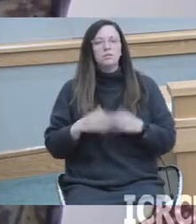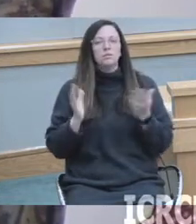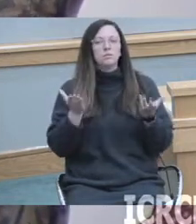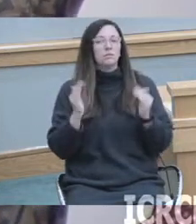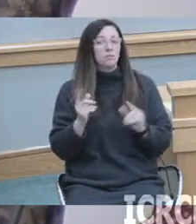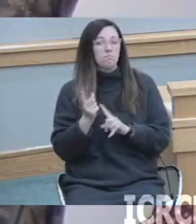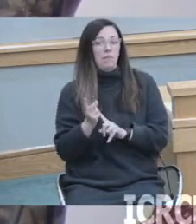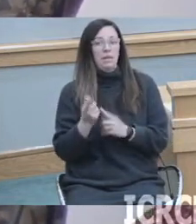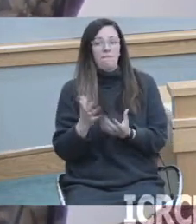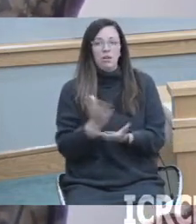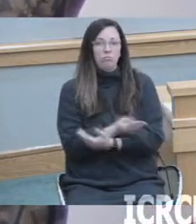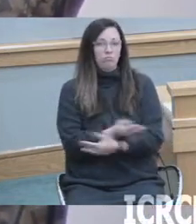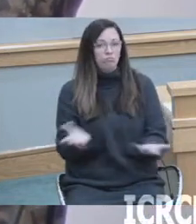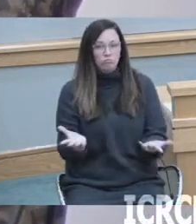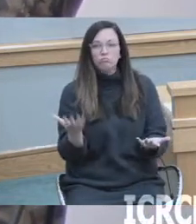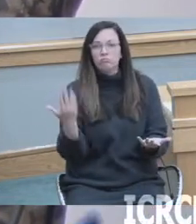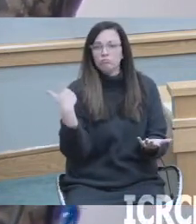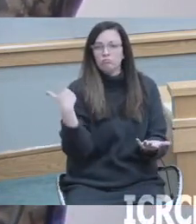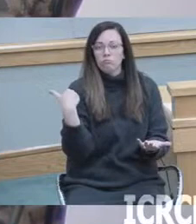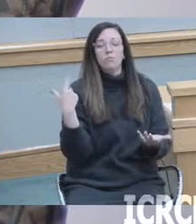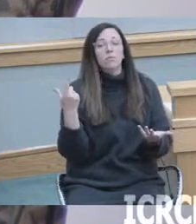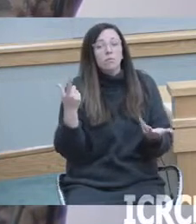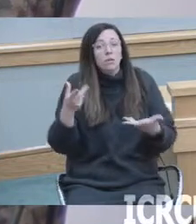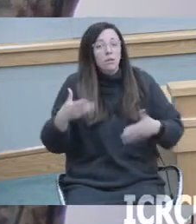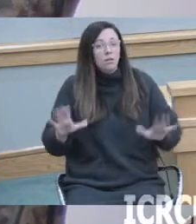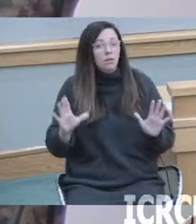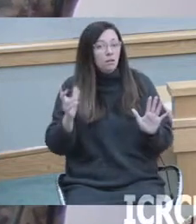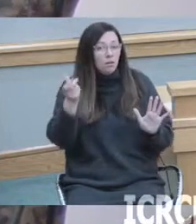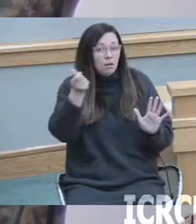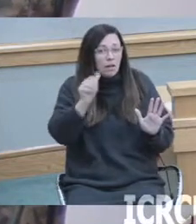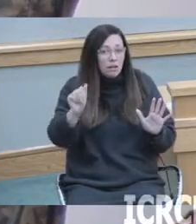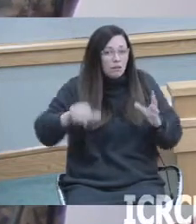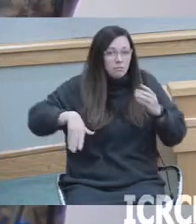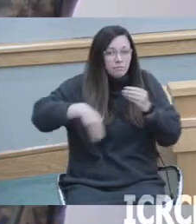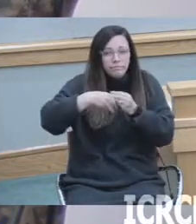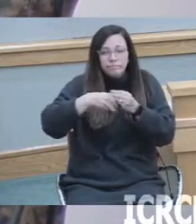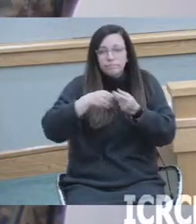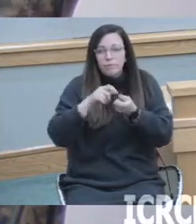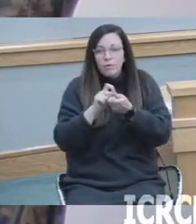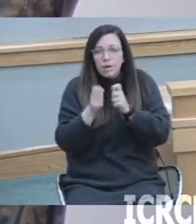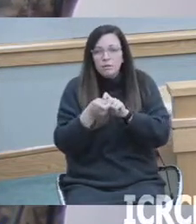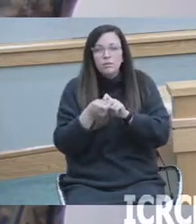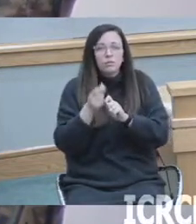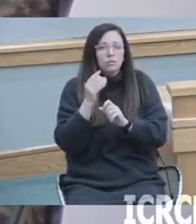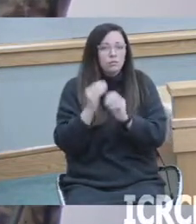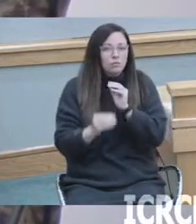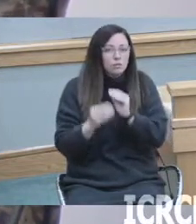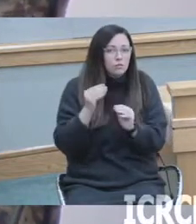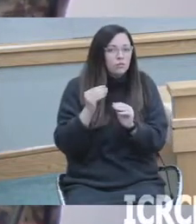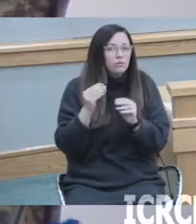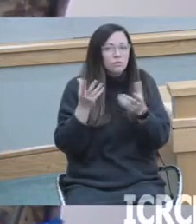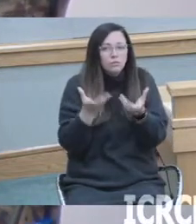been previously distributed. Is there any additions, corrections, or changes?